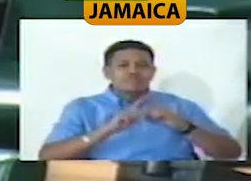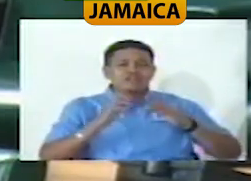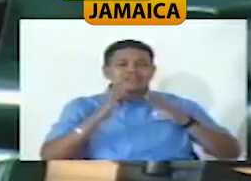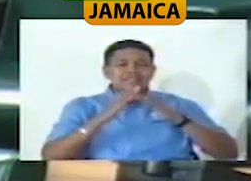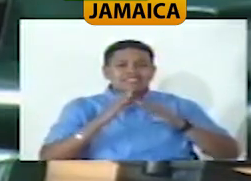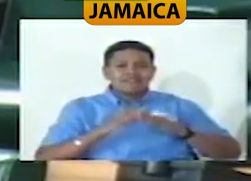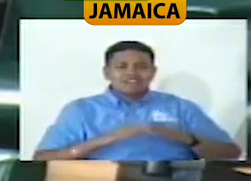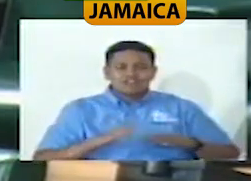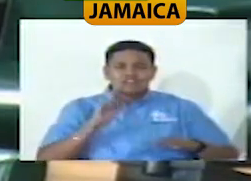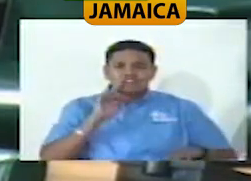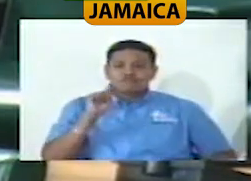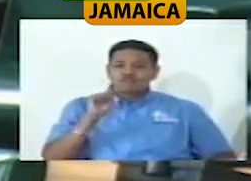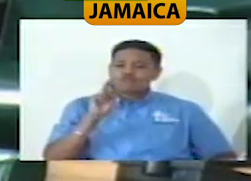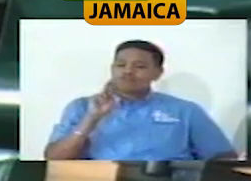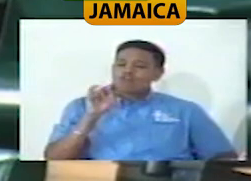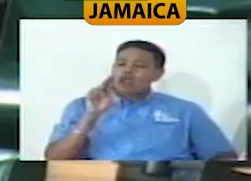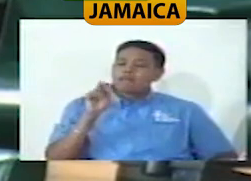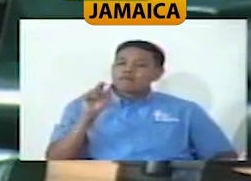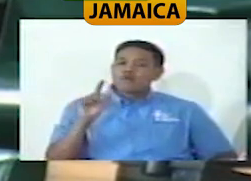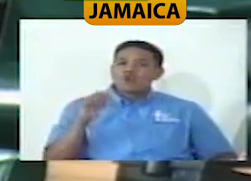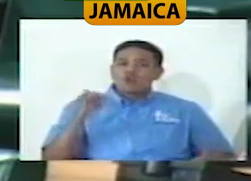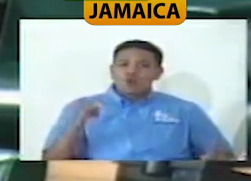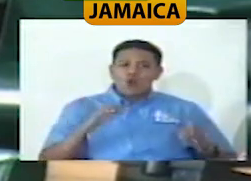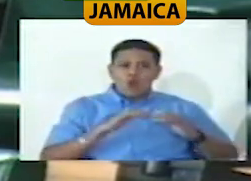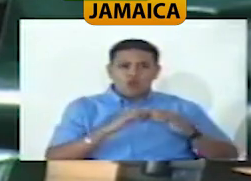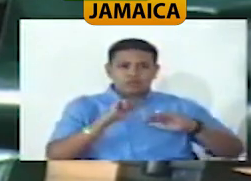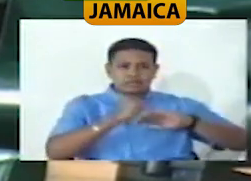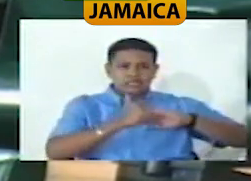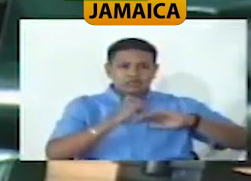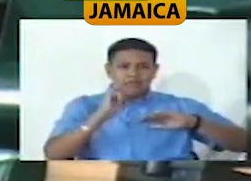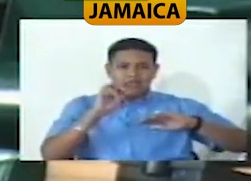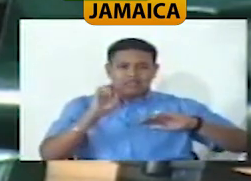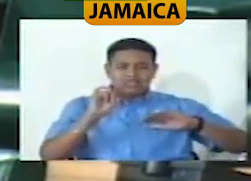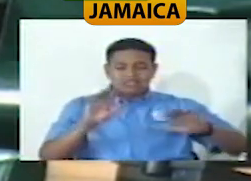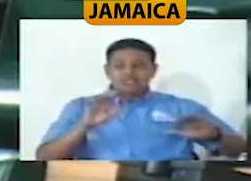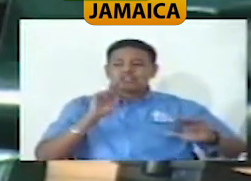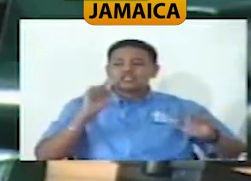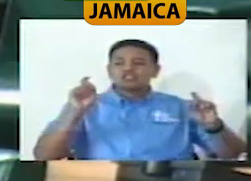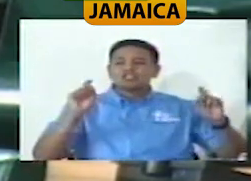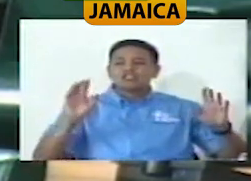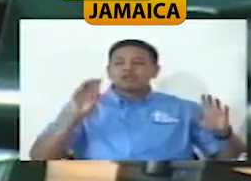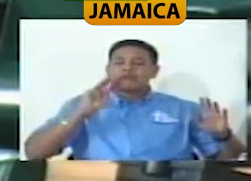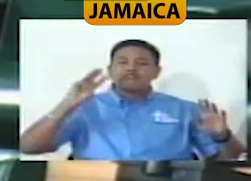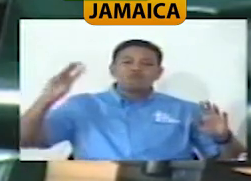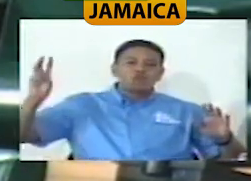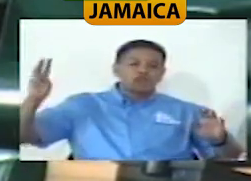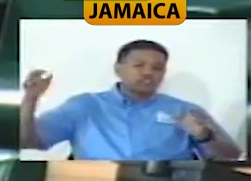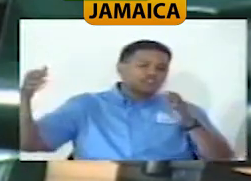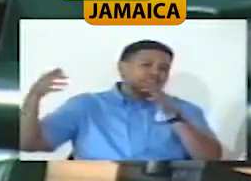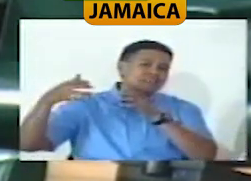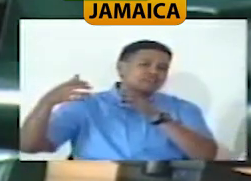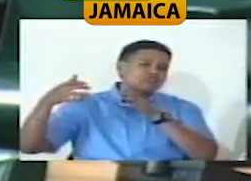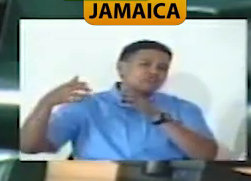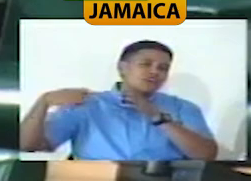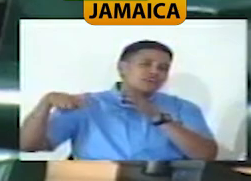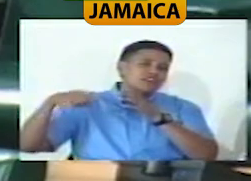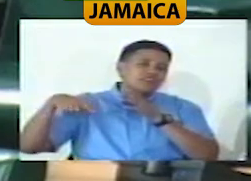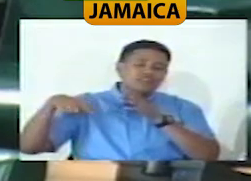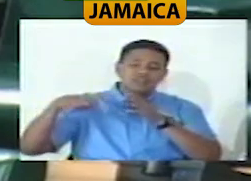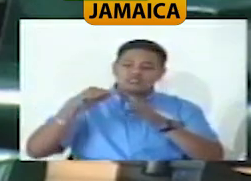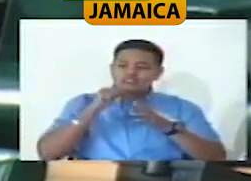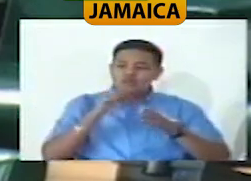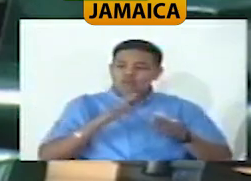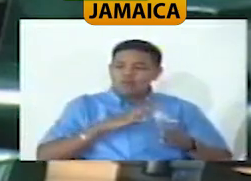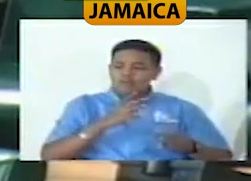divisions of the tribunal now, the chairman of Western Division of the Tribunal is a